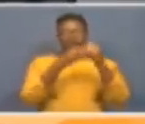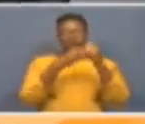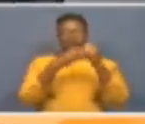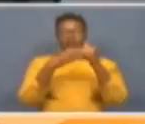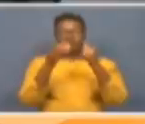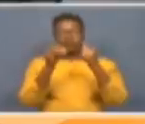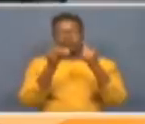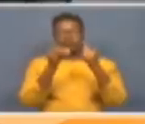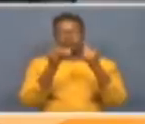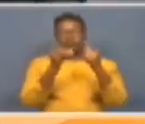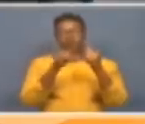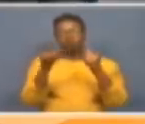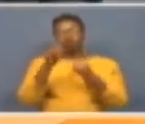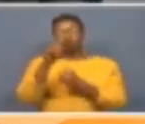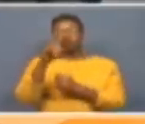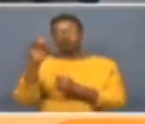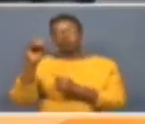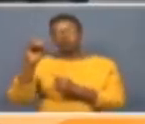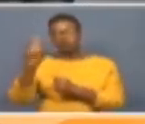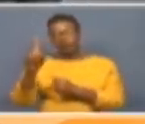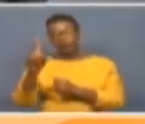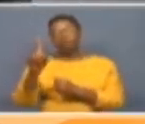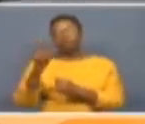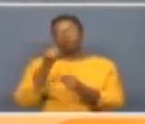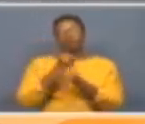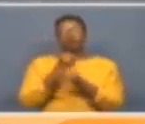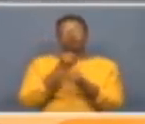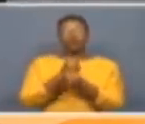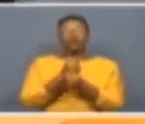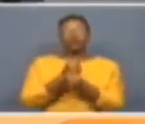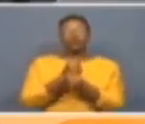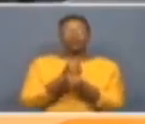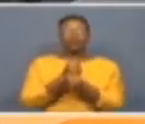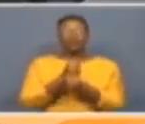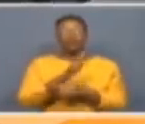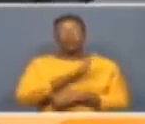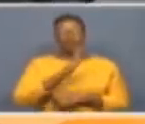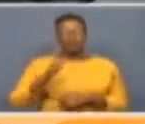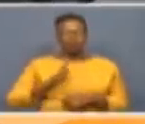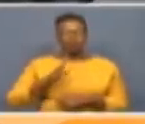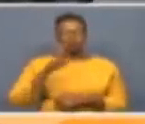board secretary, Electricity Regulatory Board. Again,